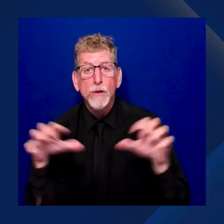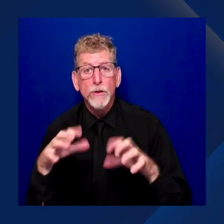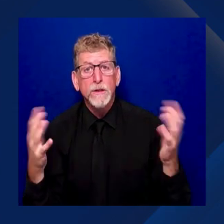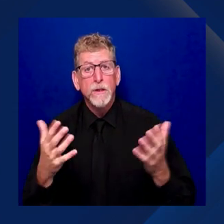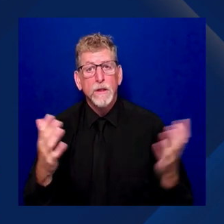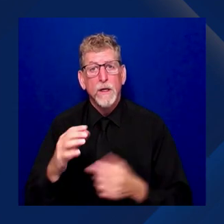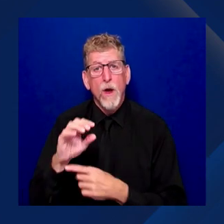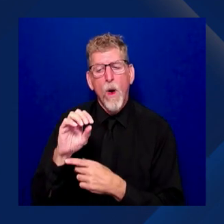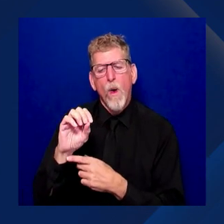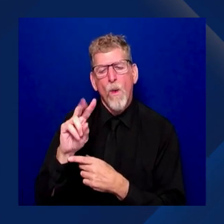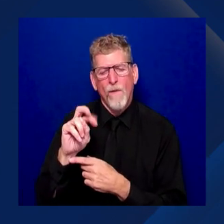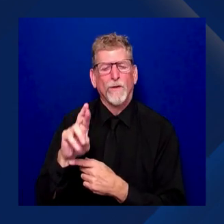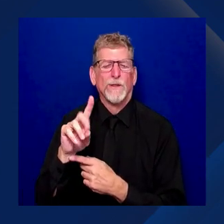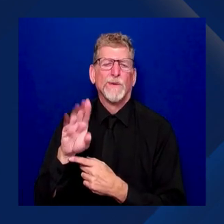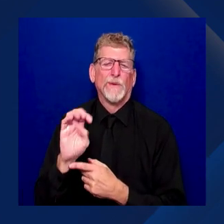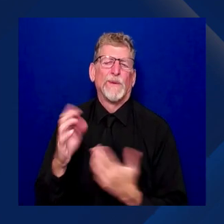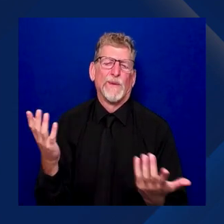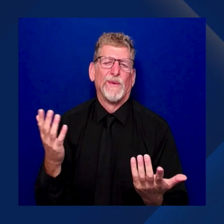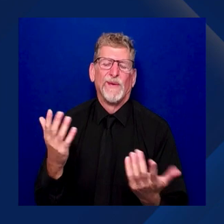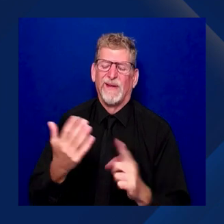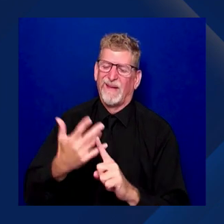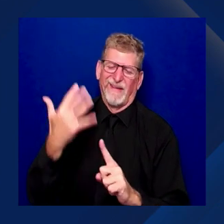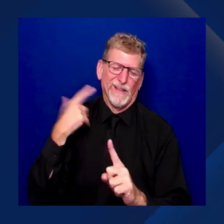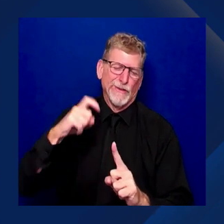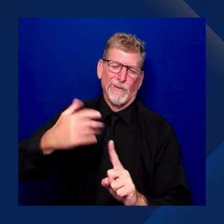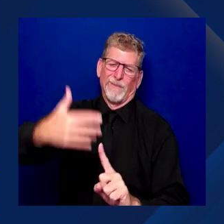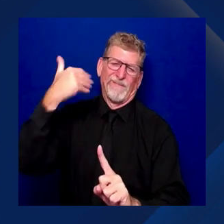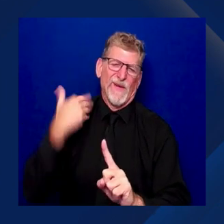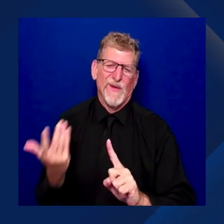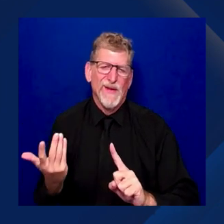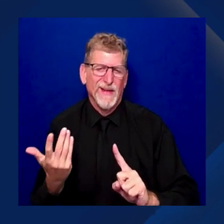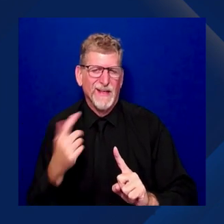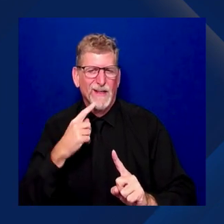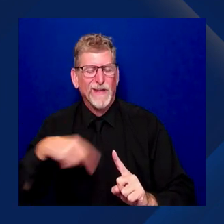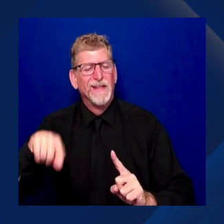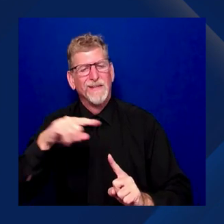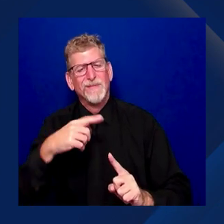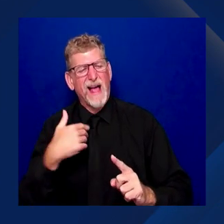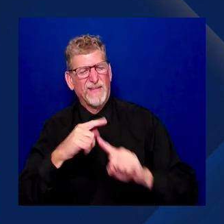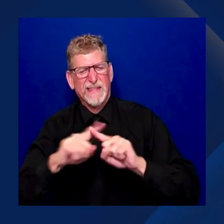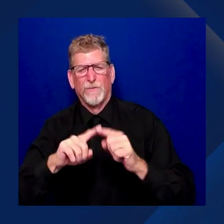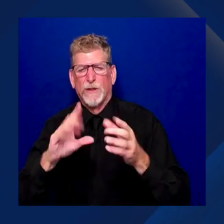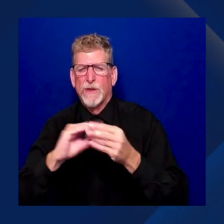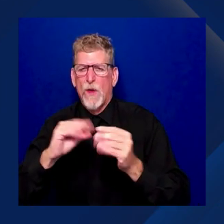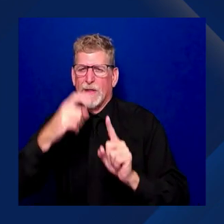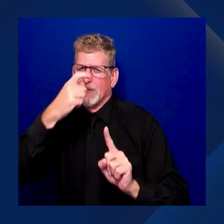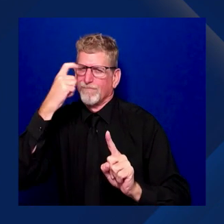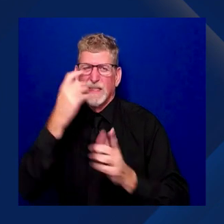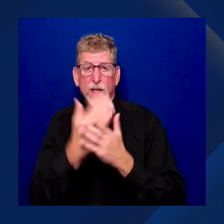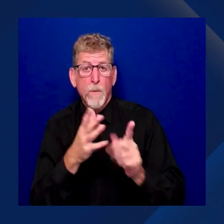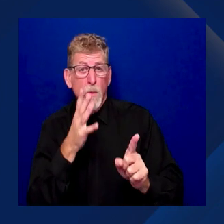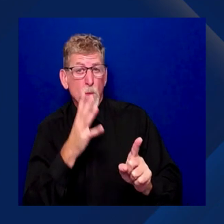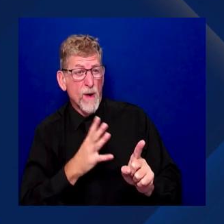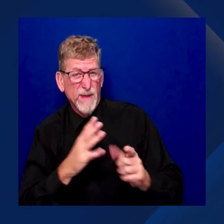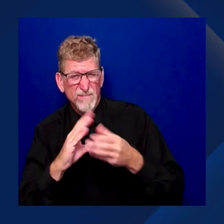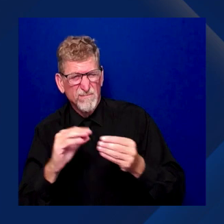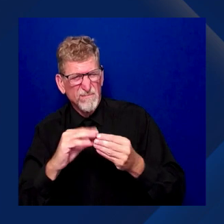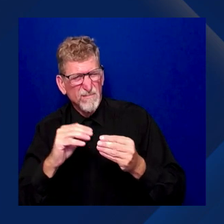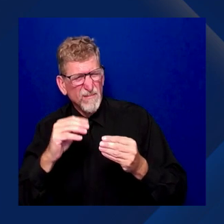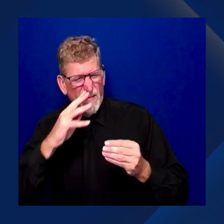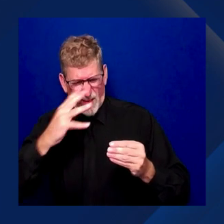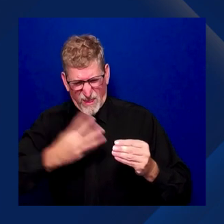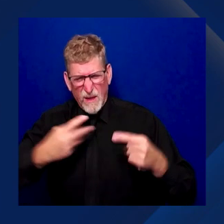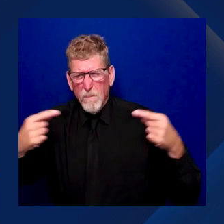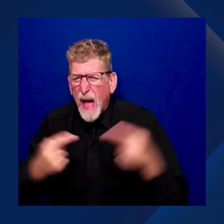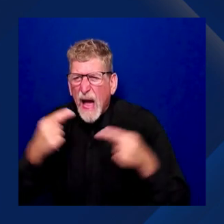here have lived the stories. Stories of women who experienced pain only to be ignored. Stories of